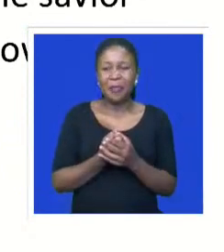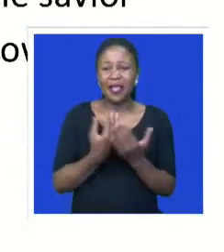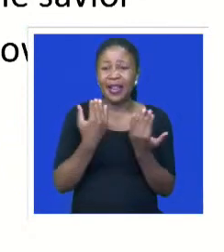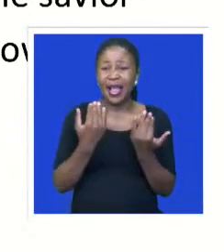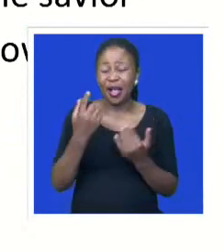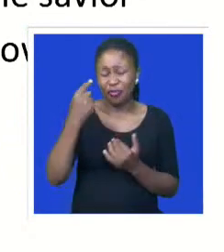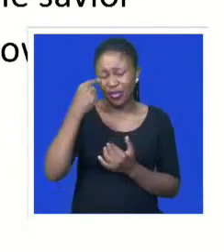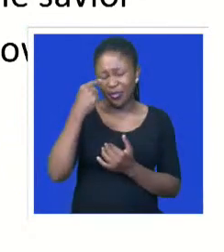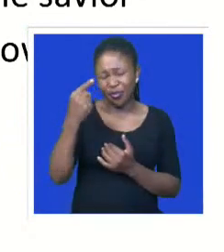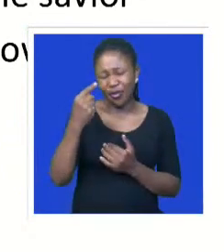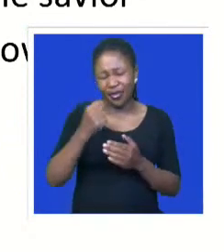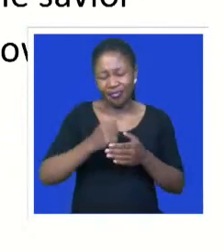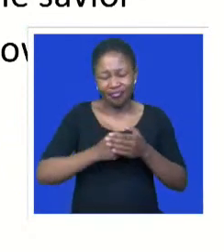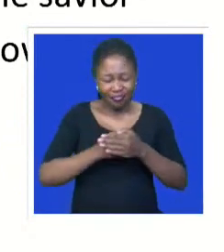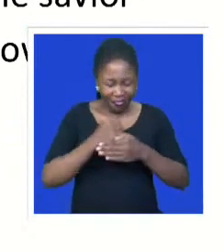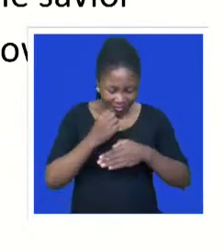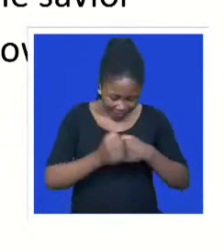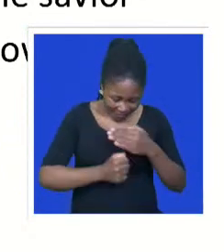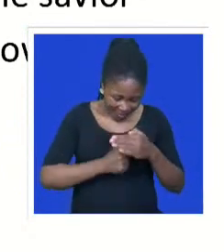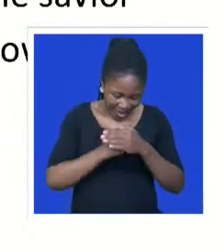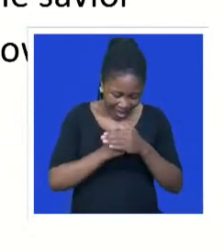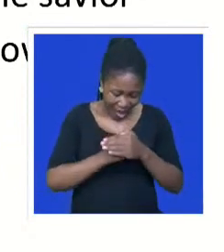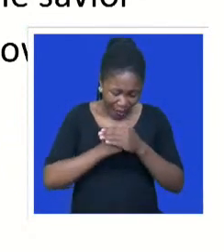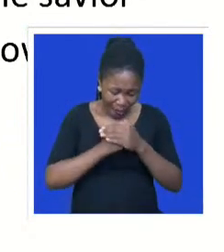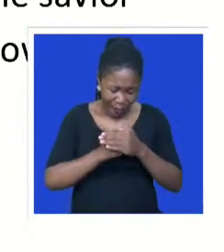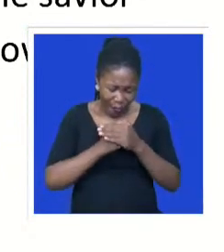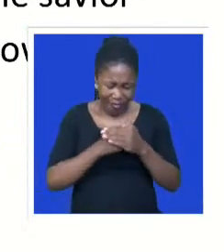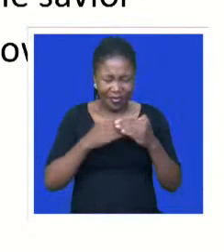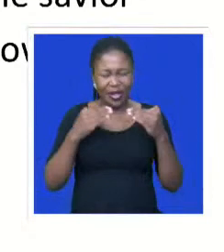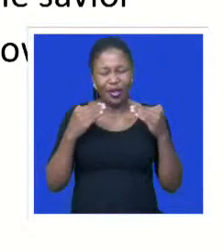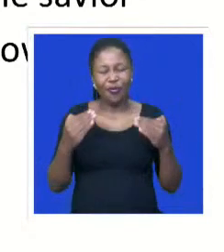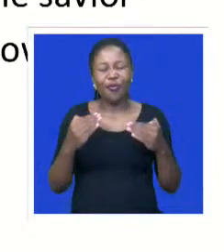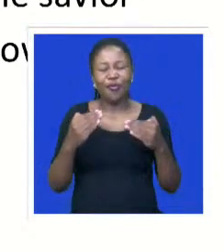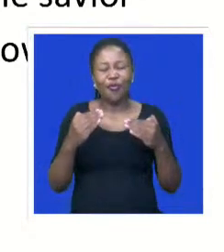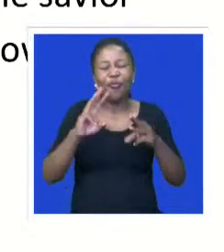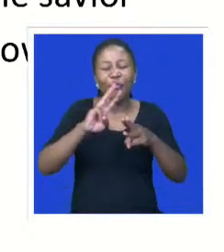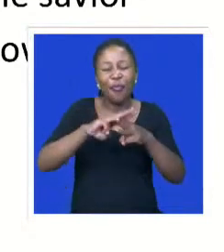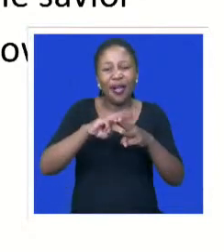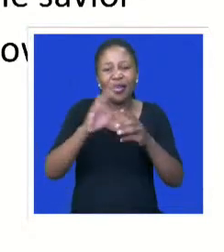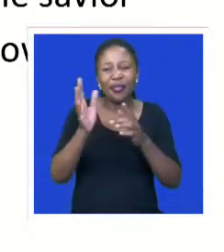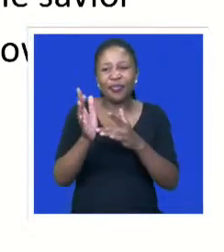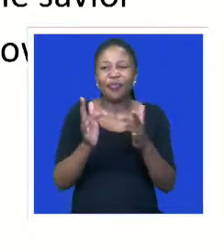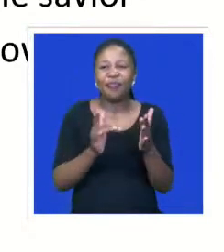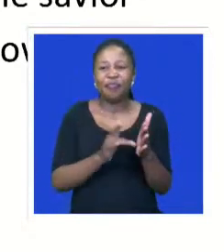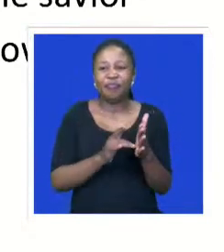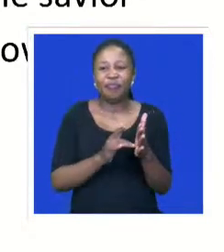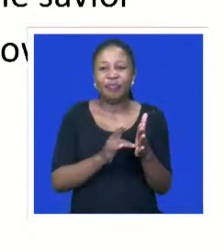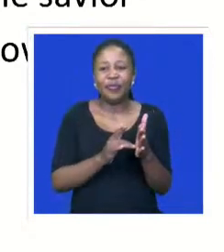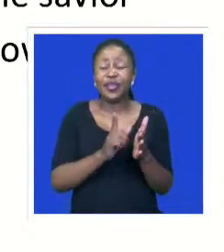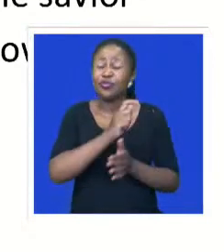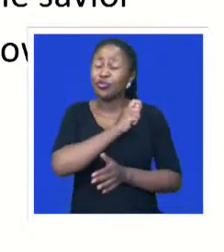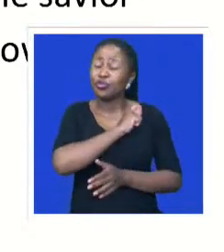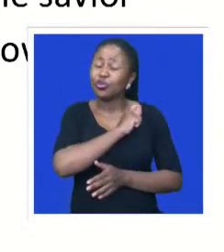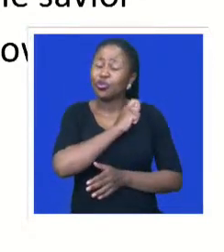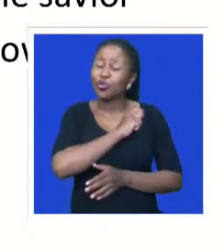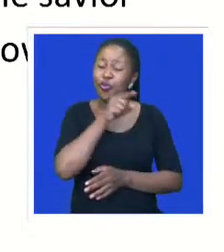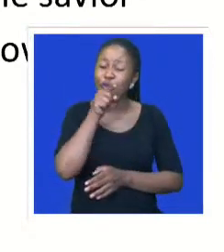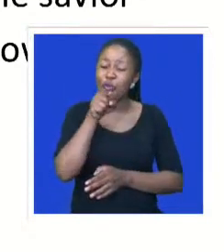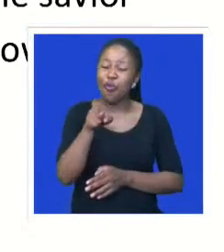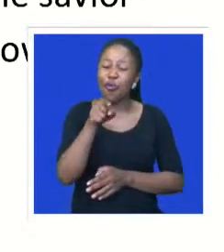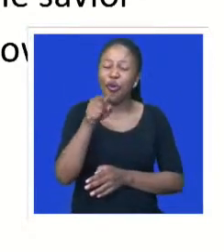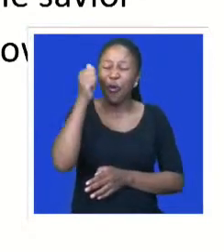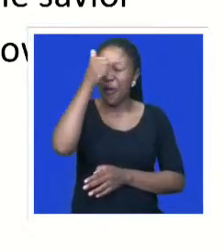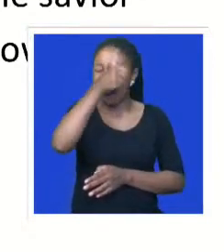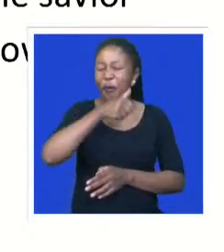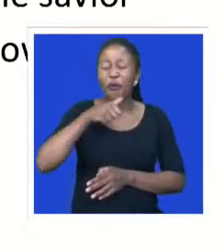humble. Despite the fact that Mary was greatly blessed by God, she did not